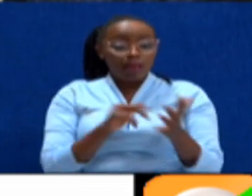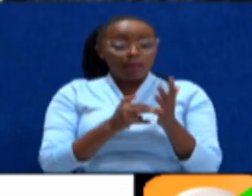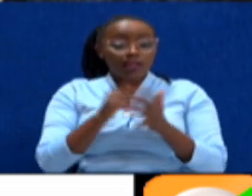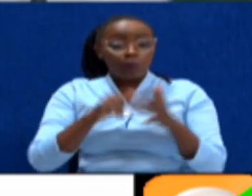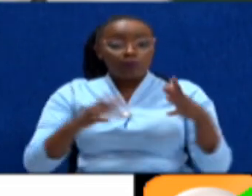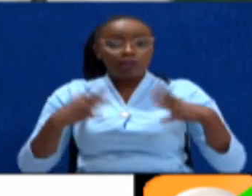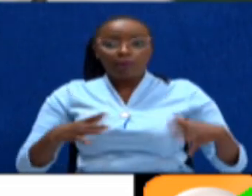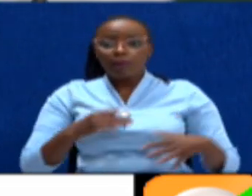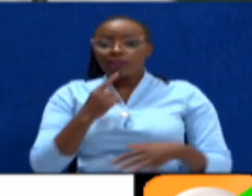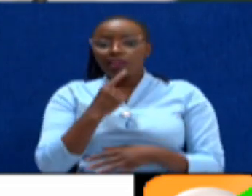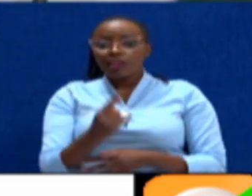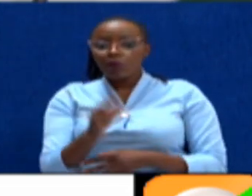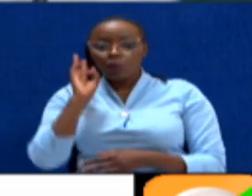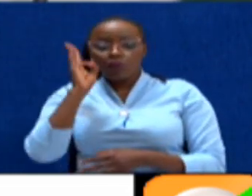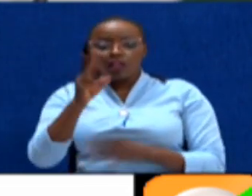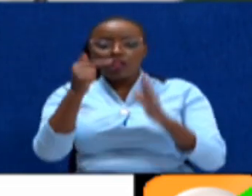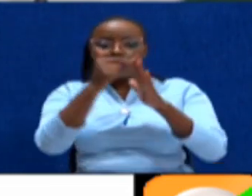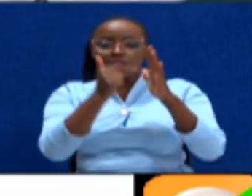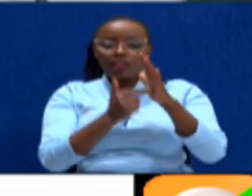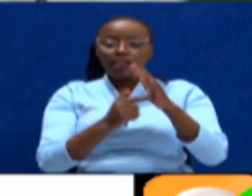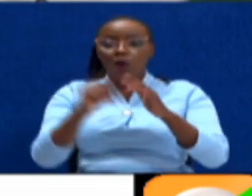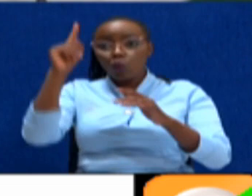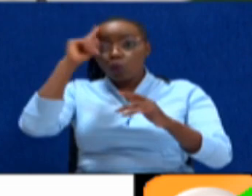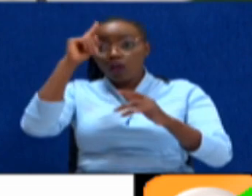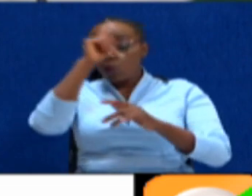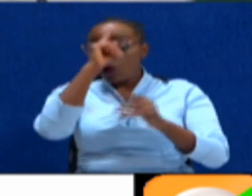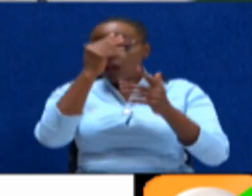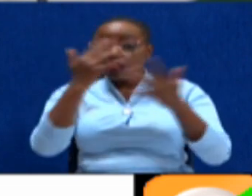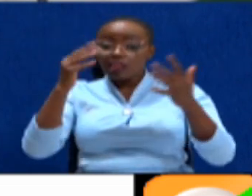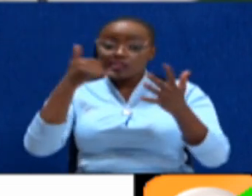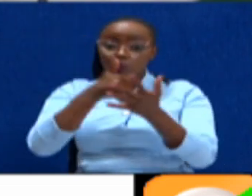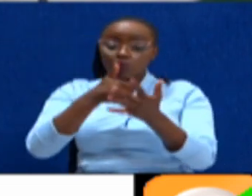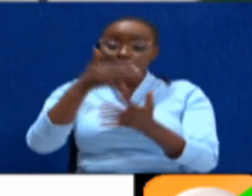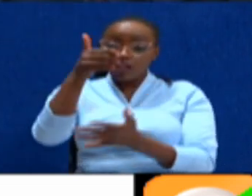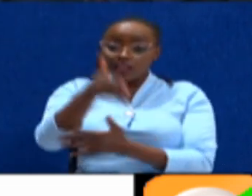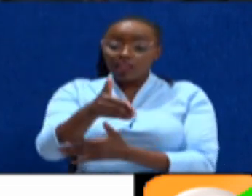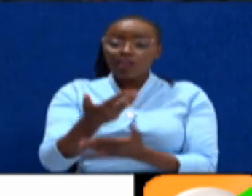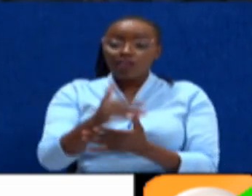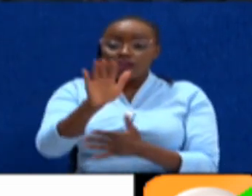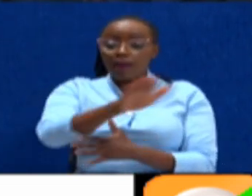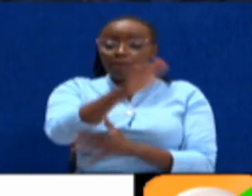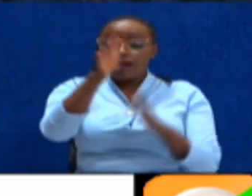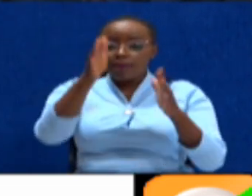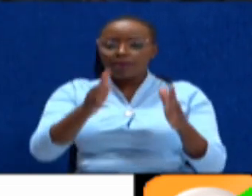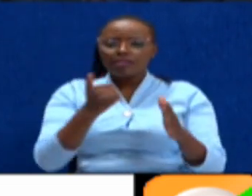people will say quite a number of things, all manner of things. And